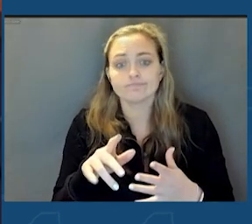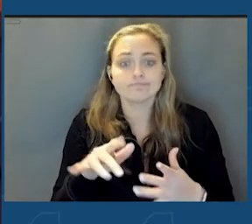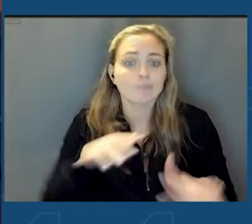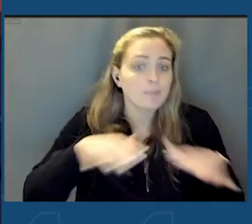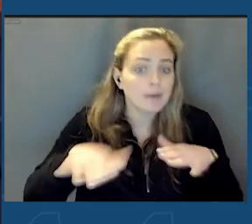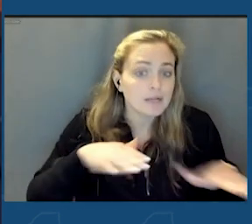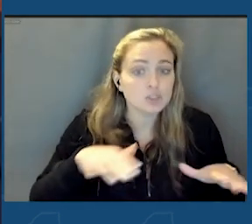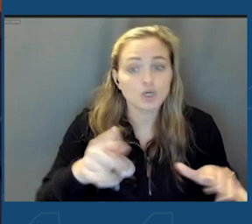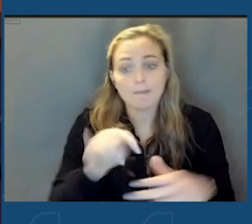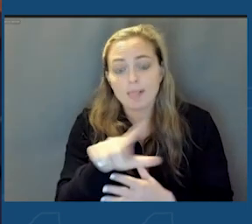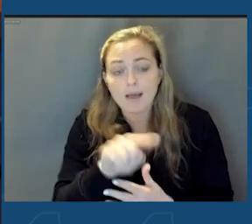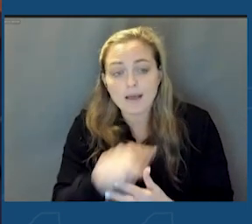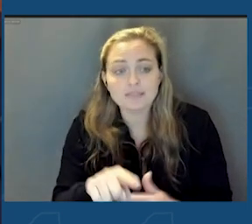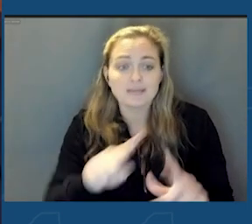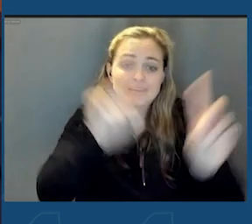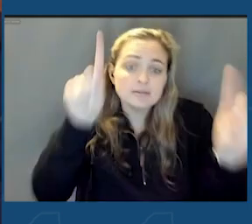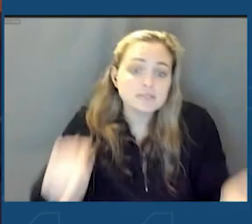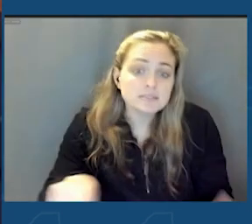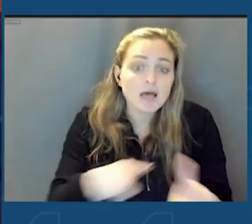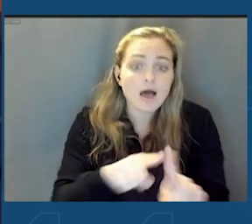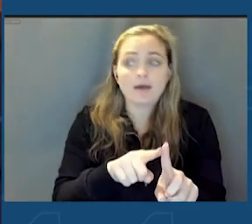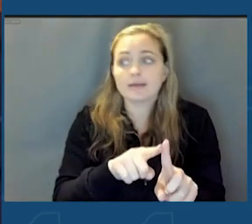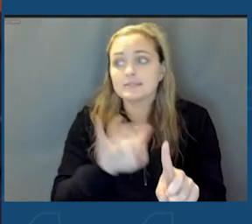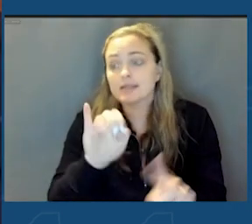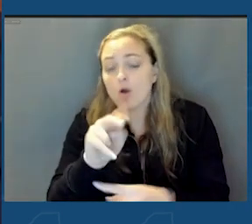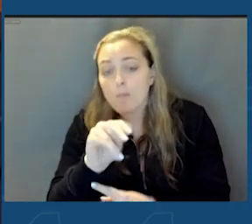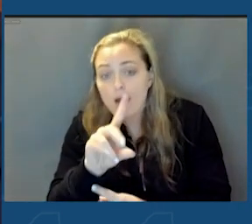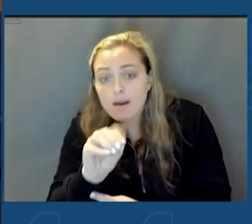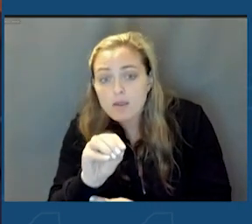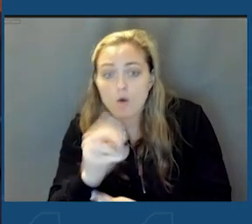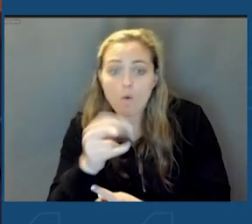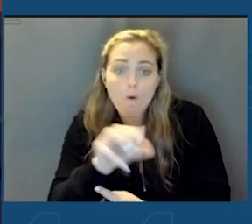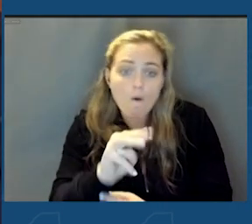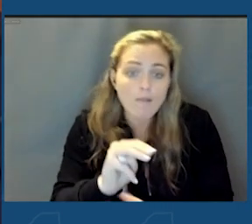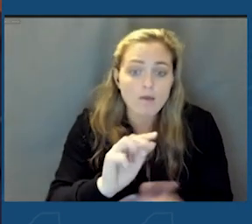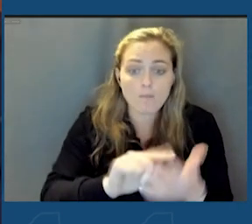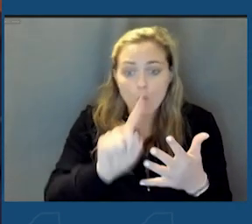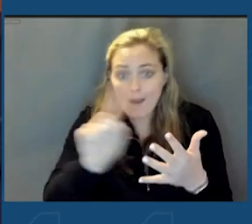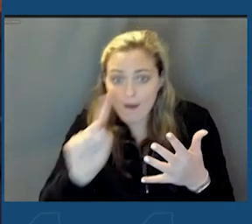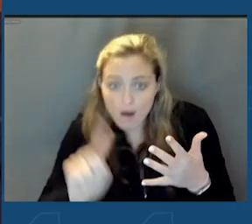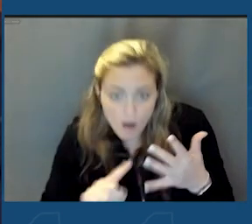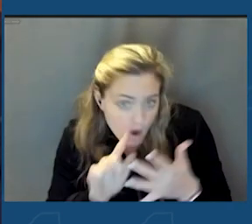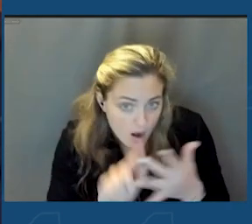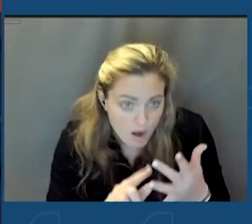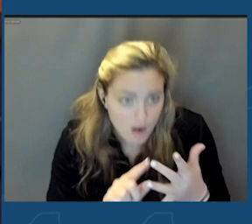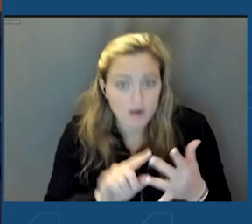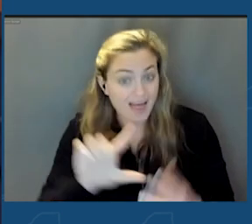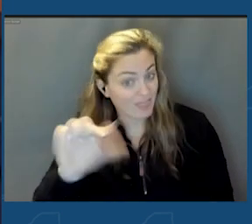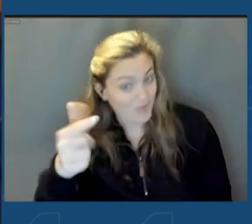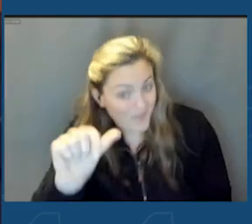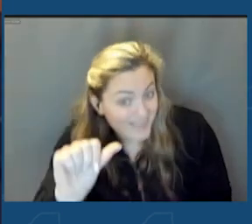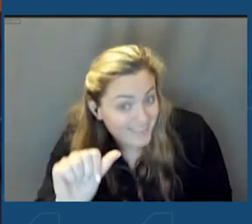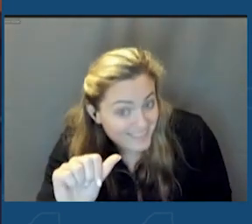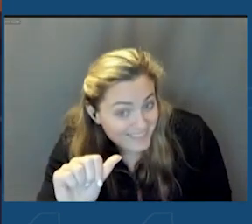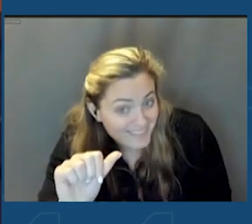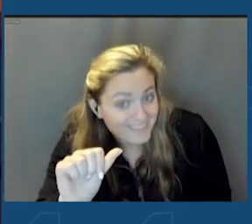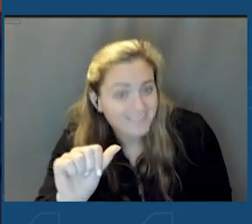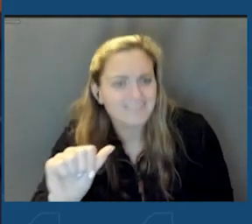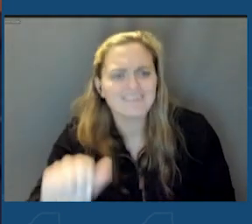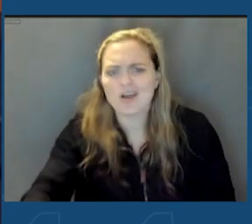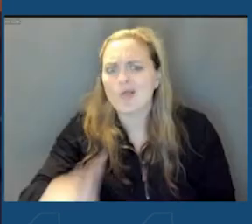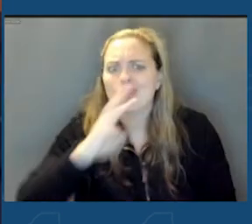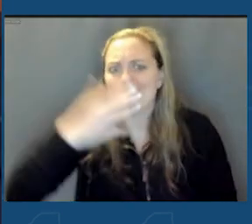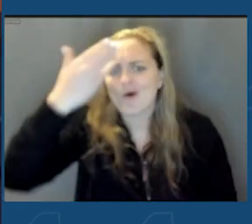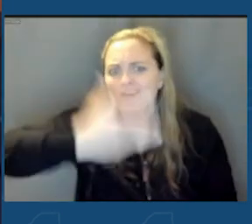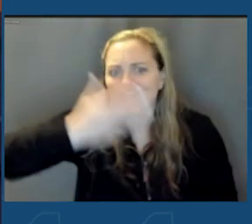to the attractions in El Barrio and Harlem, and not to forget LaGuardia. Also, the waterfront greenway. We don't